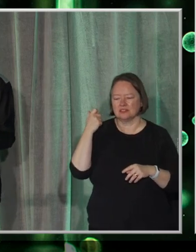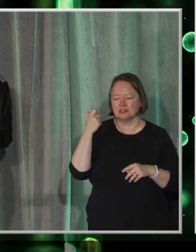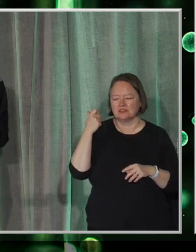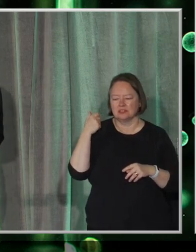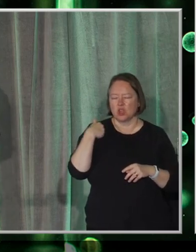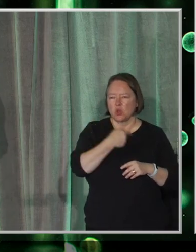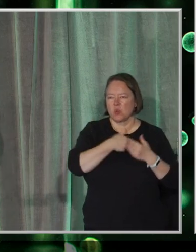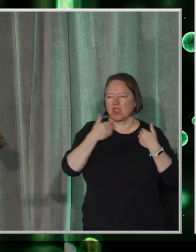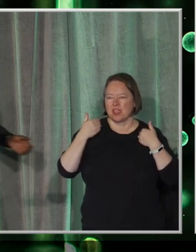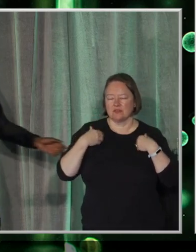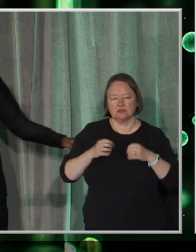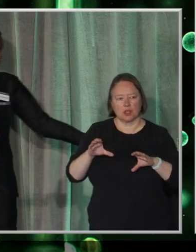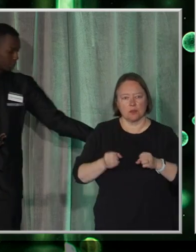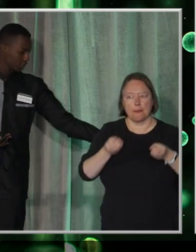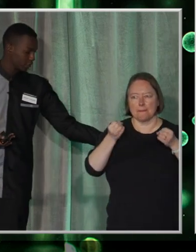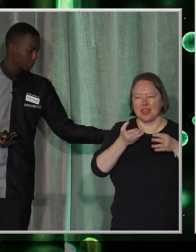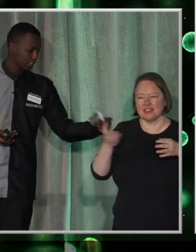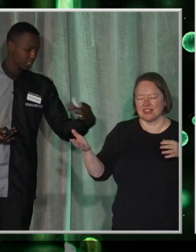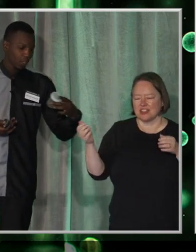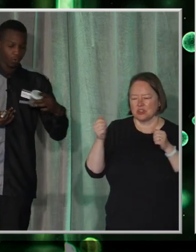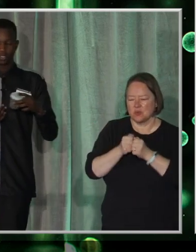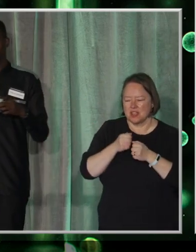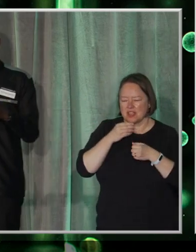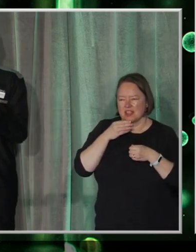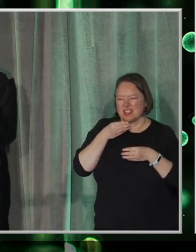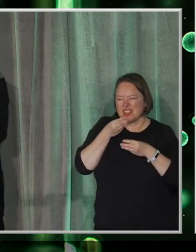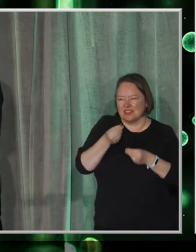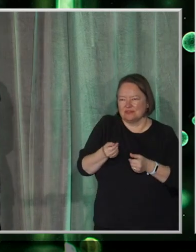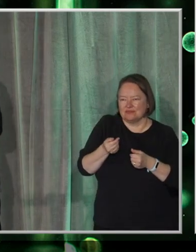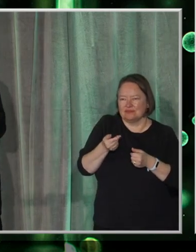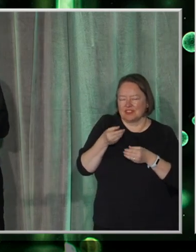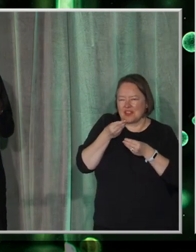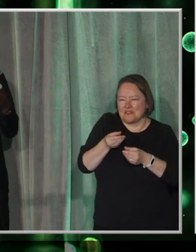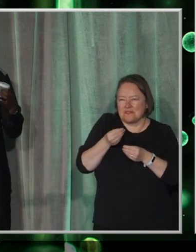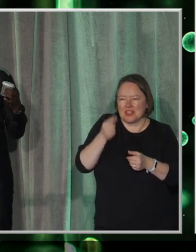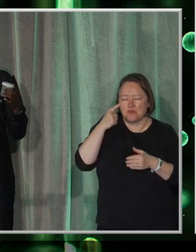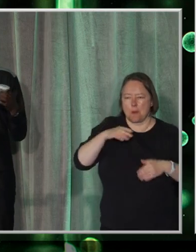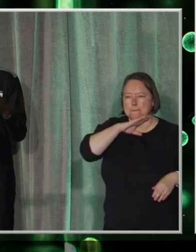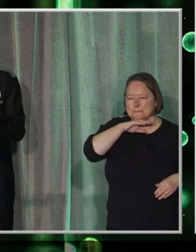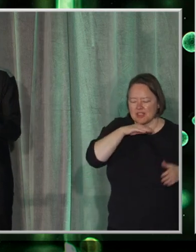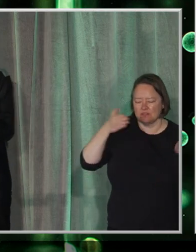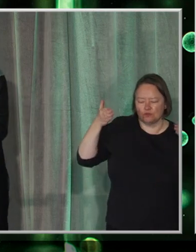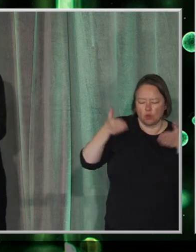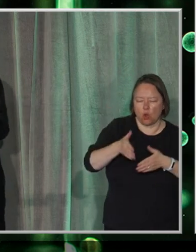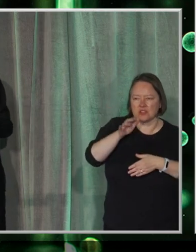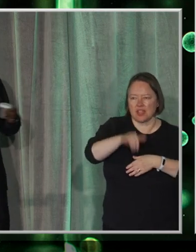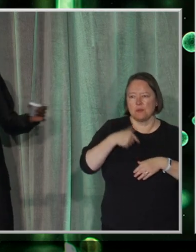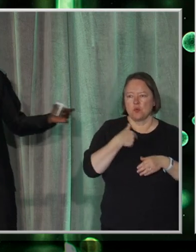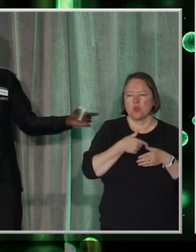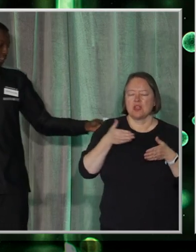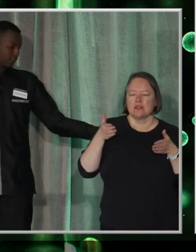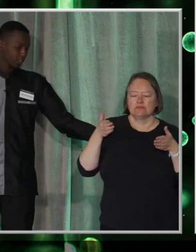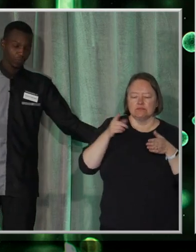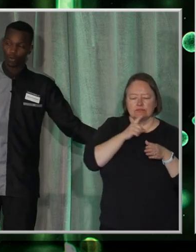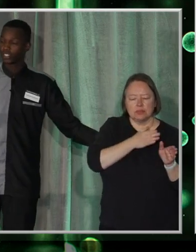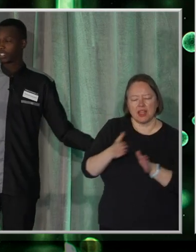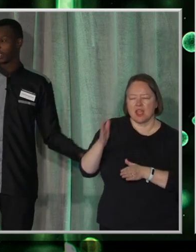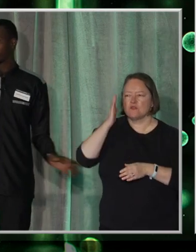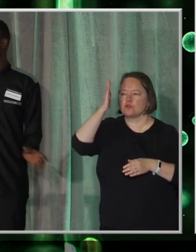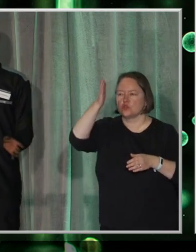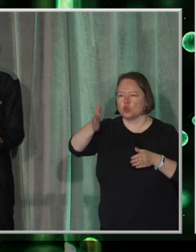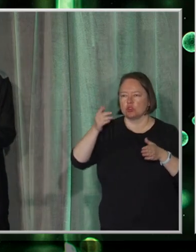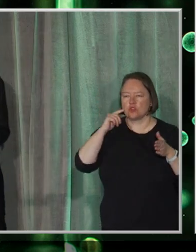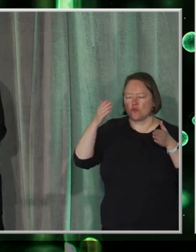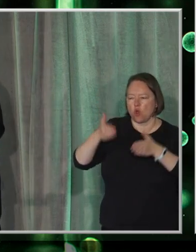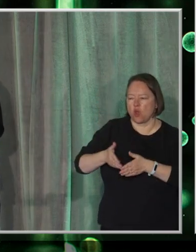Because even though we have did so many things, we developed our feed, but we only developed the feeds for the pigs. And we plan to develop the feeds for each